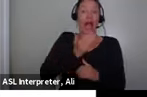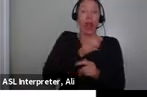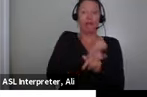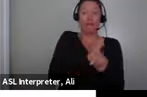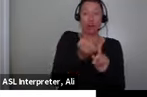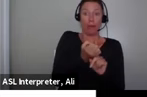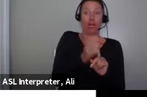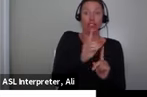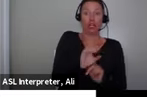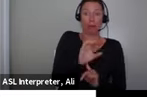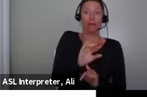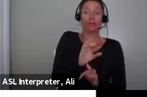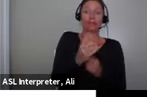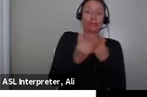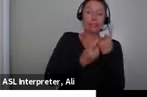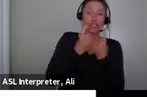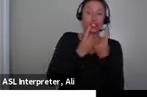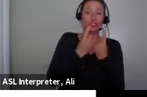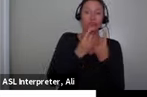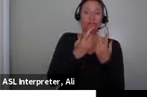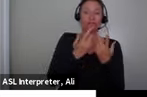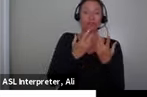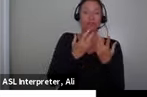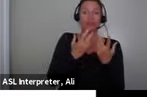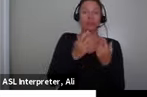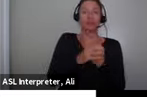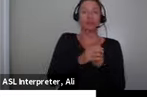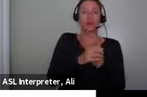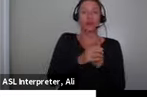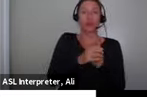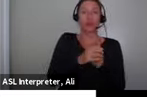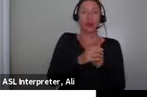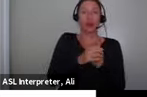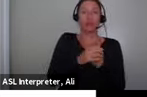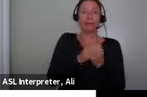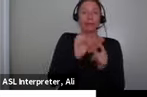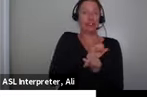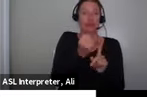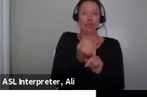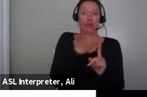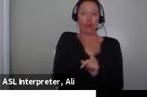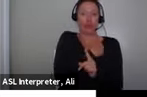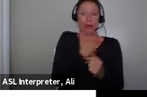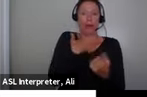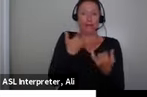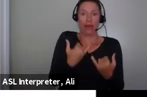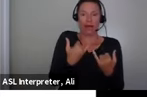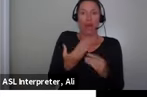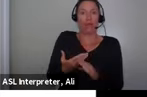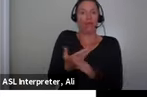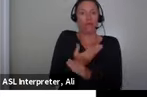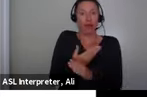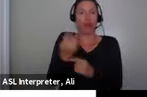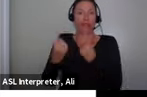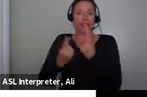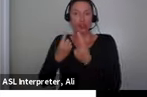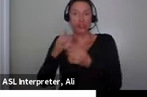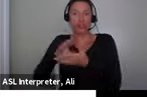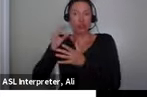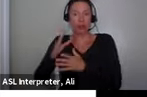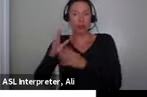document considers existing conditions for prior to any student housing being considered in the